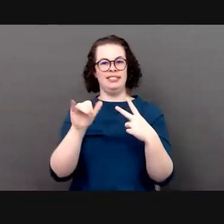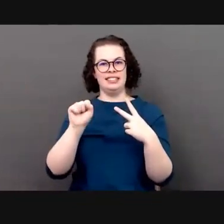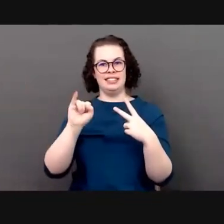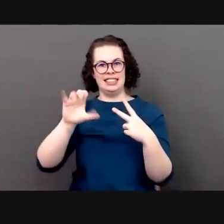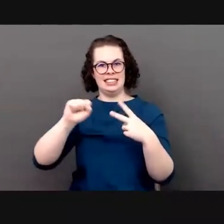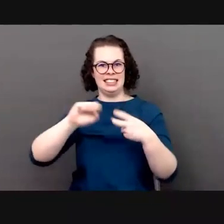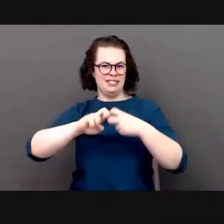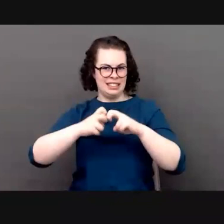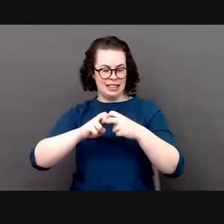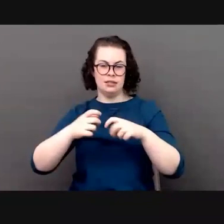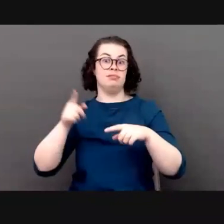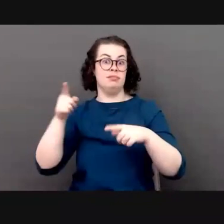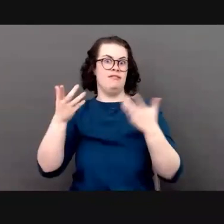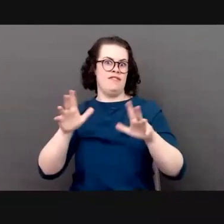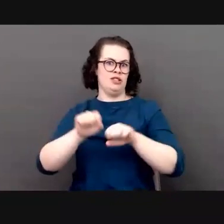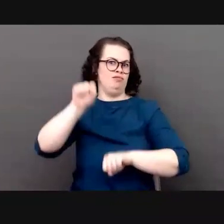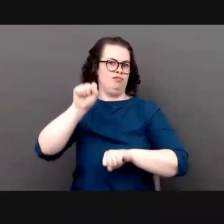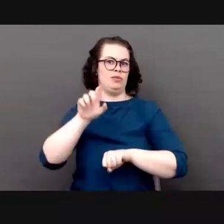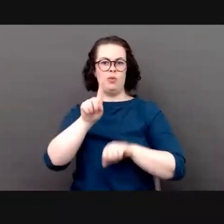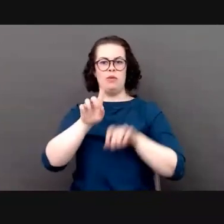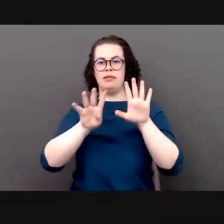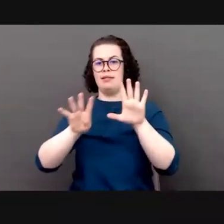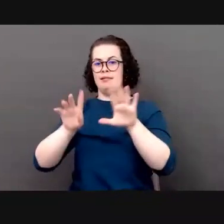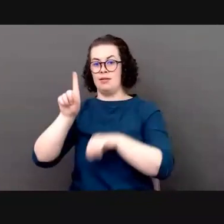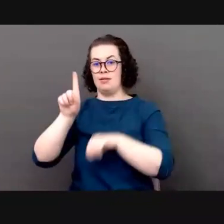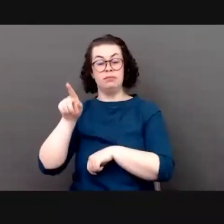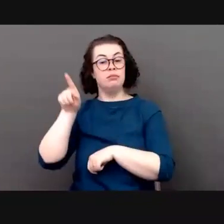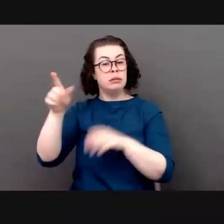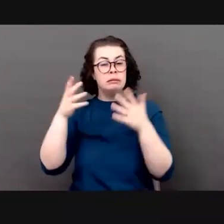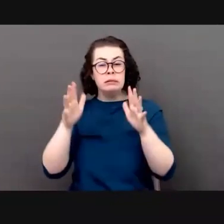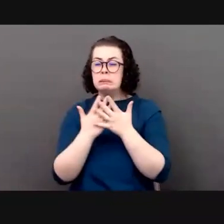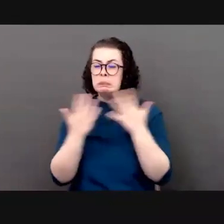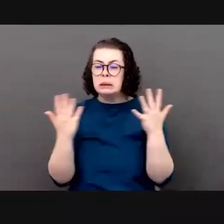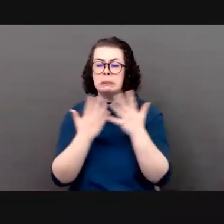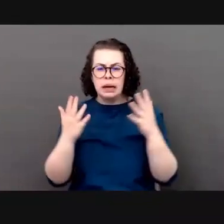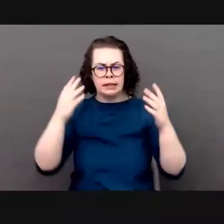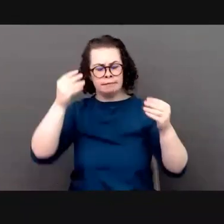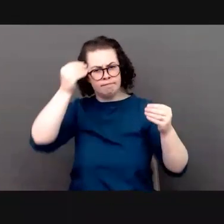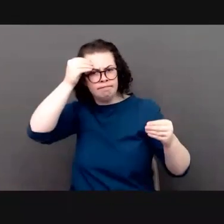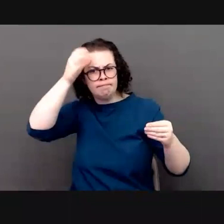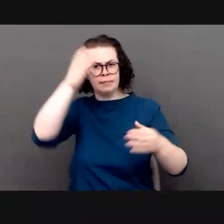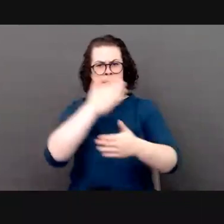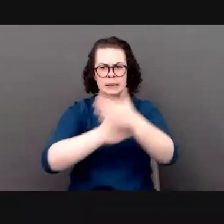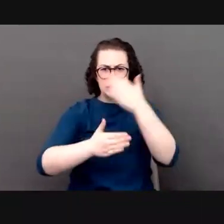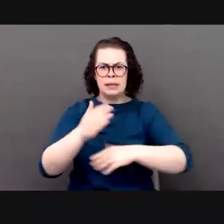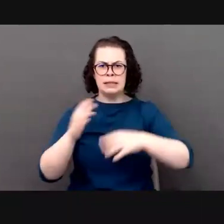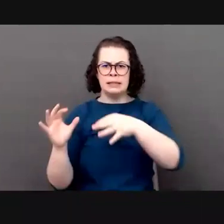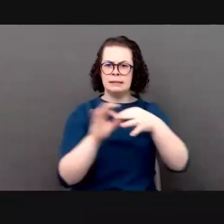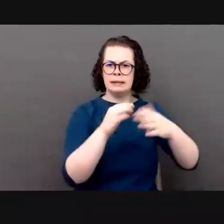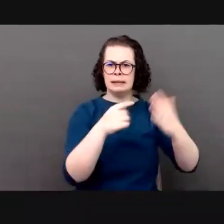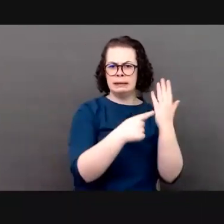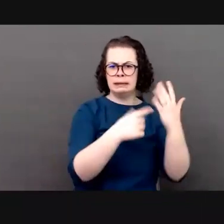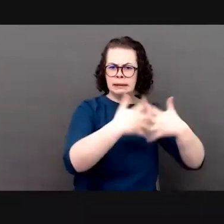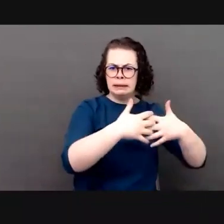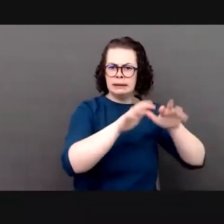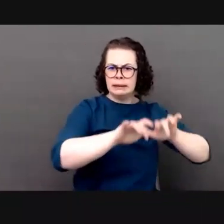1991. She has worked on research programs addressing accessibility as well as assistive technologies, and was deputy head of